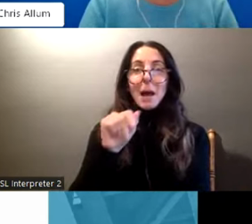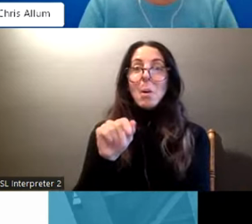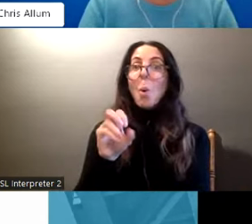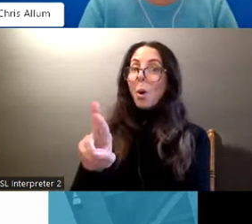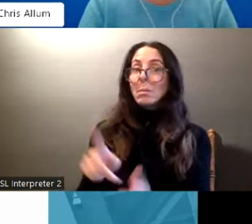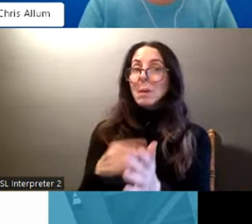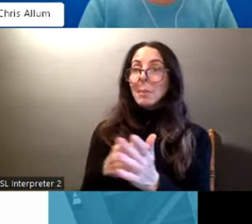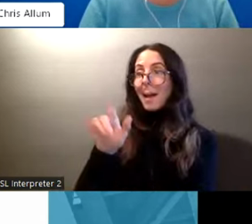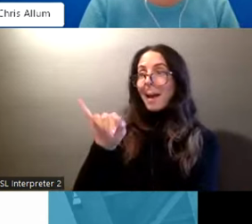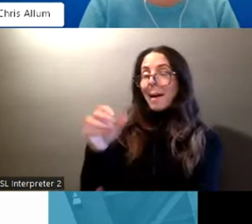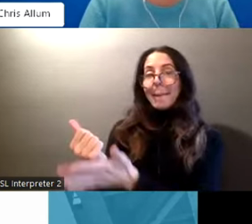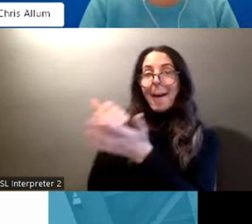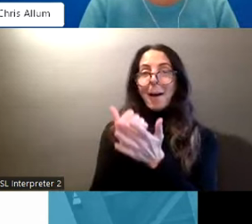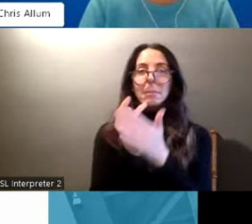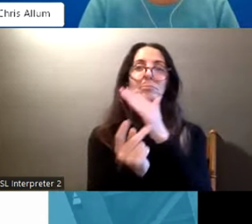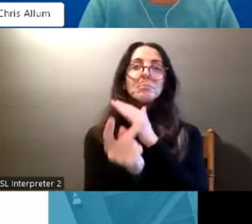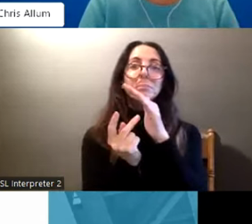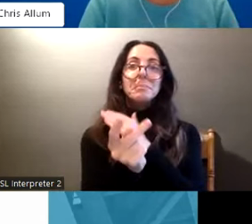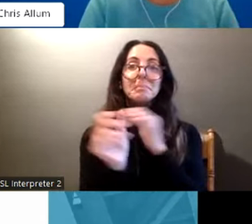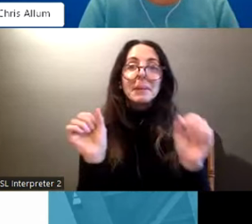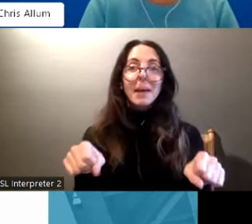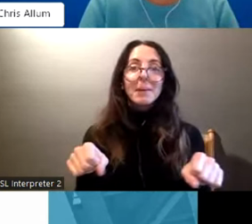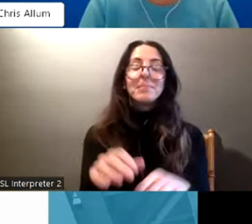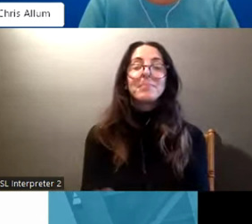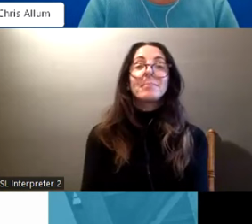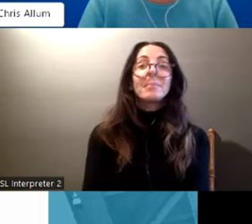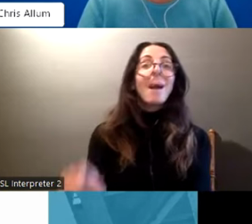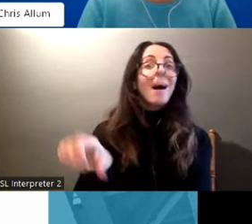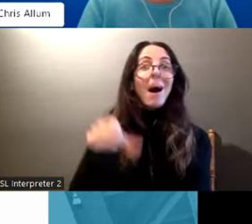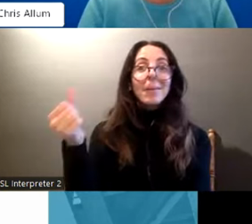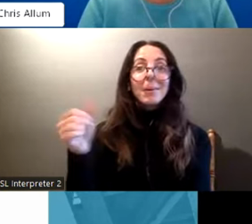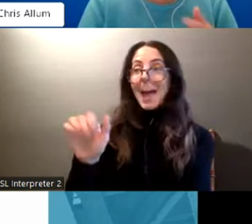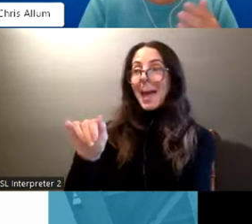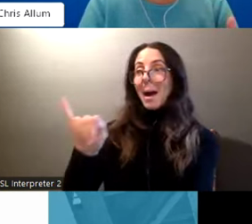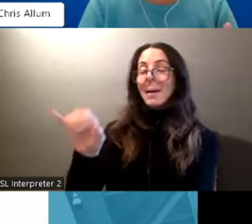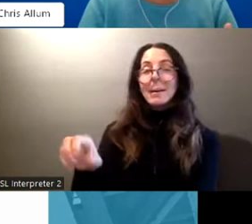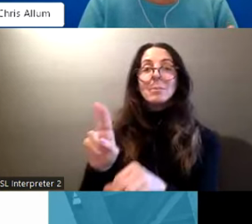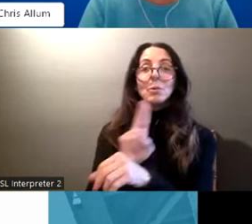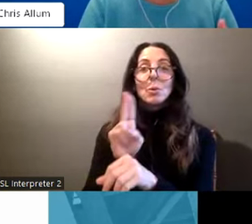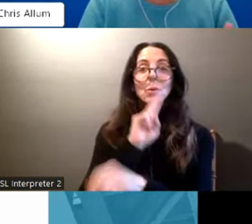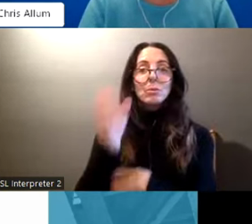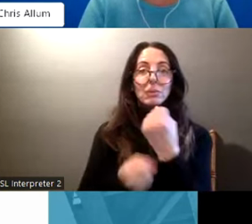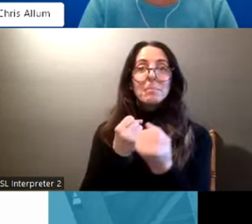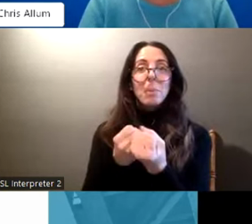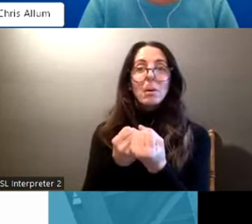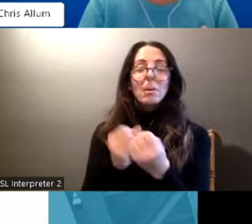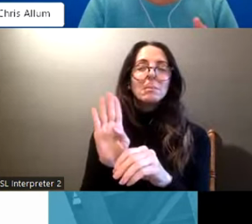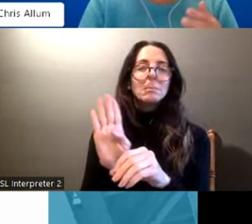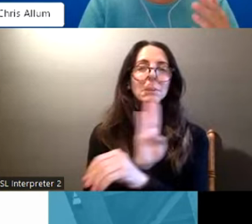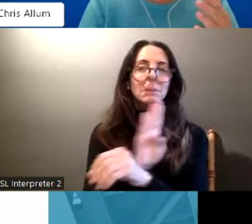predictions. And of course, it can also be used to support businesses in